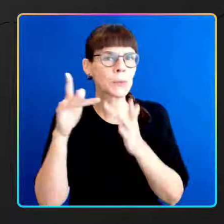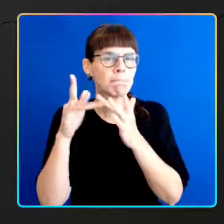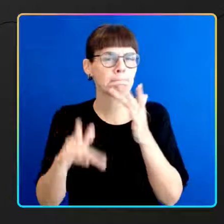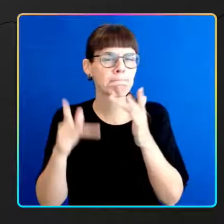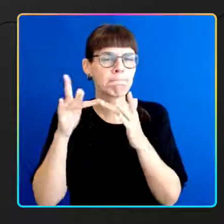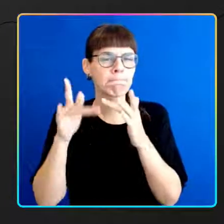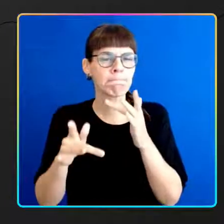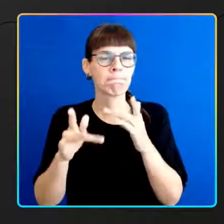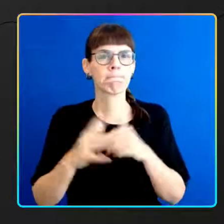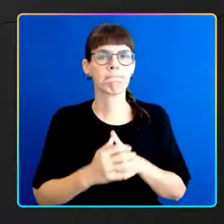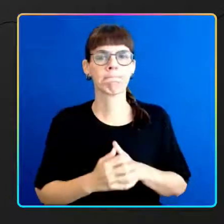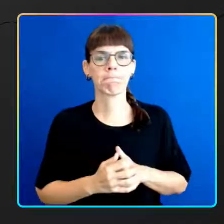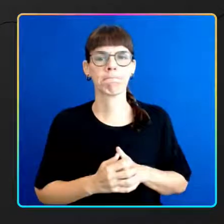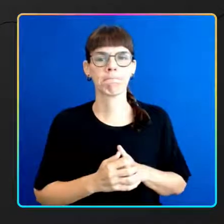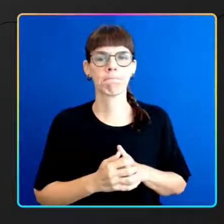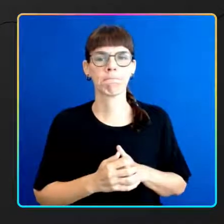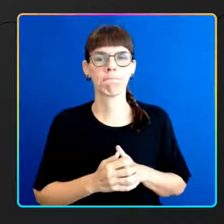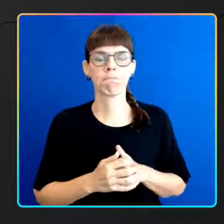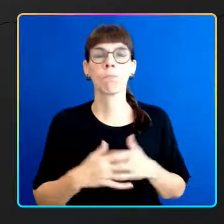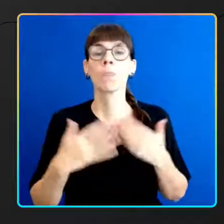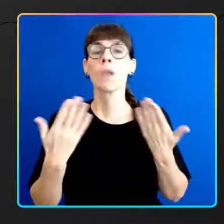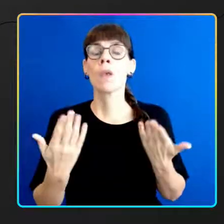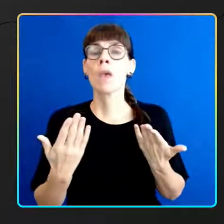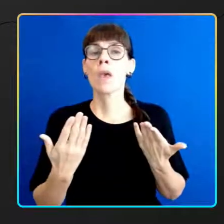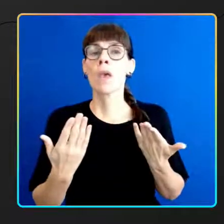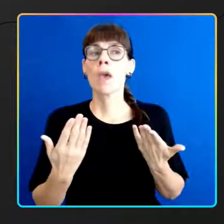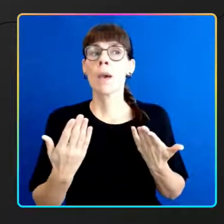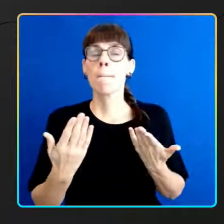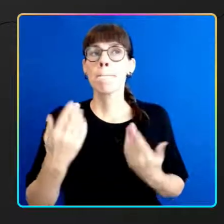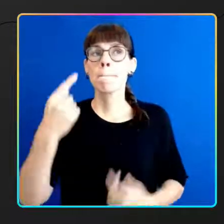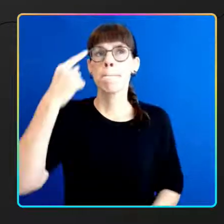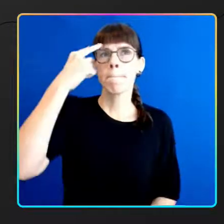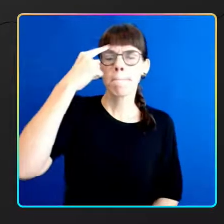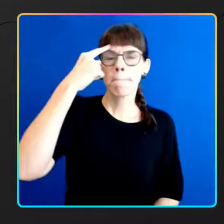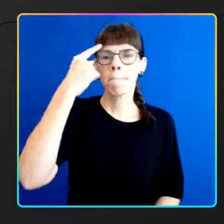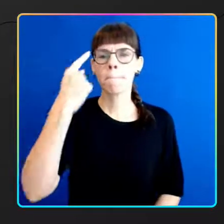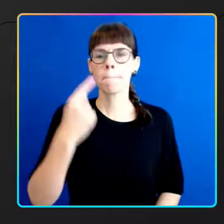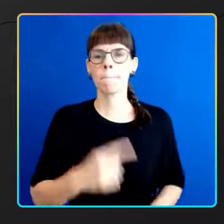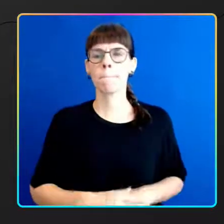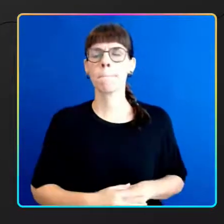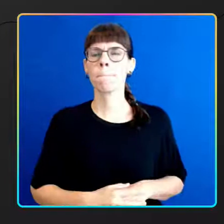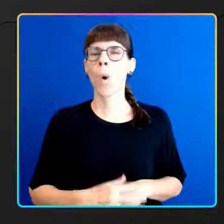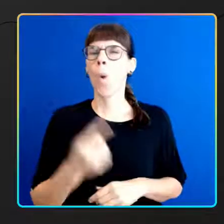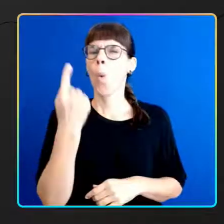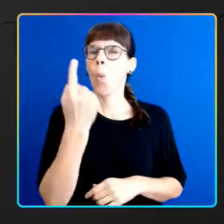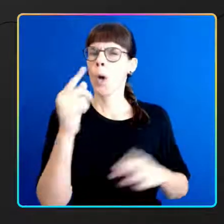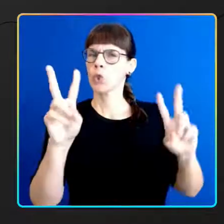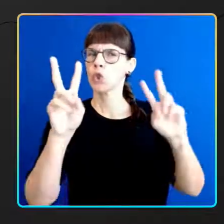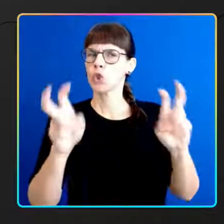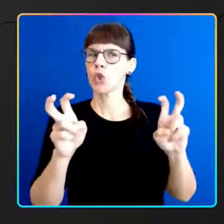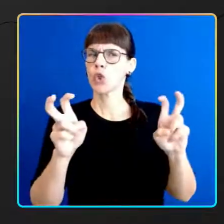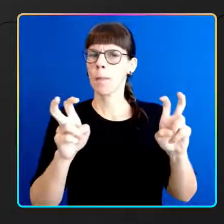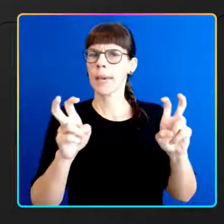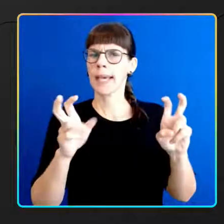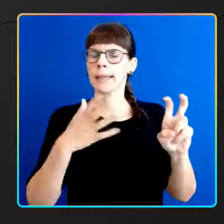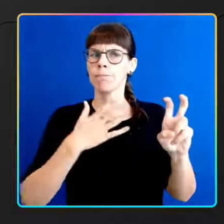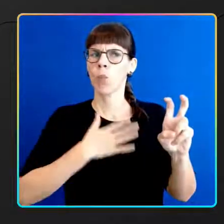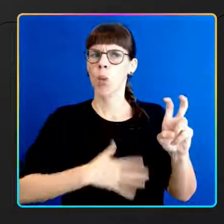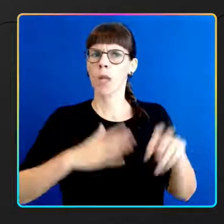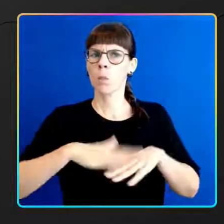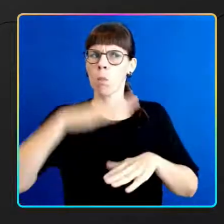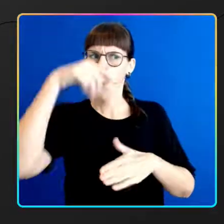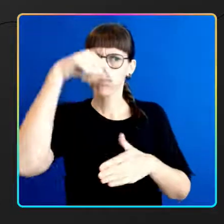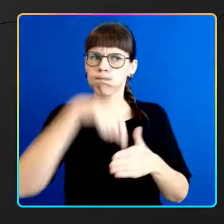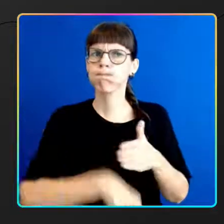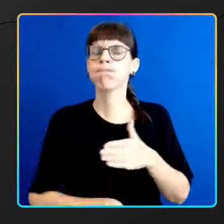lots of us are. But one of the things I want to dig into is that mention of community. Now, I know